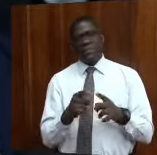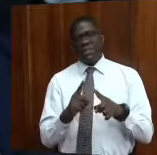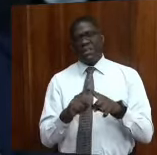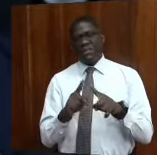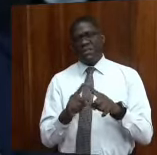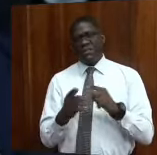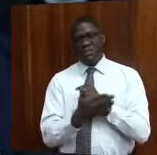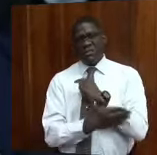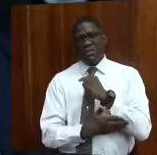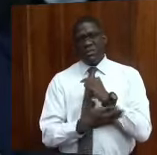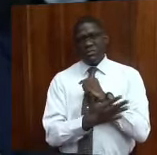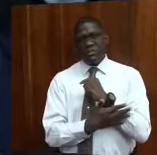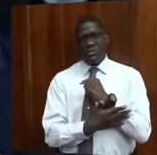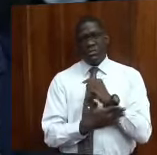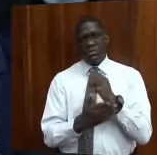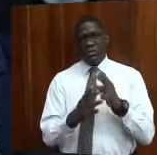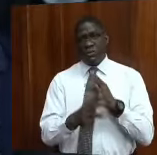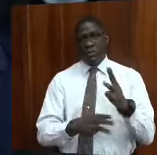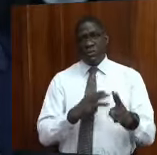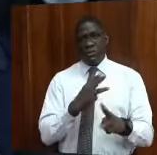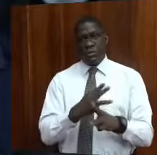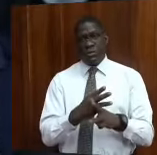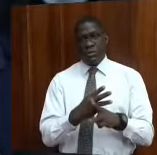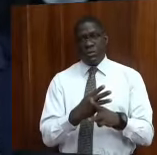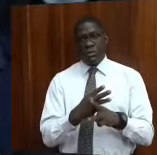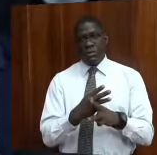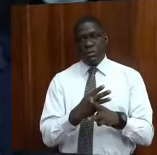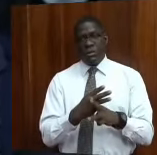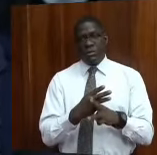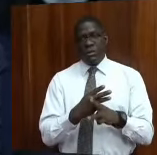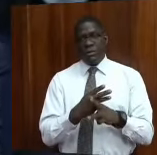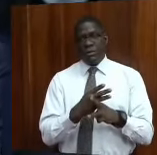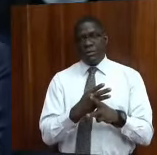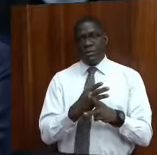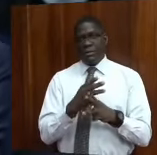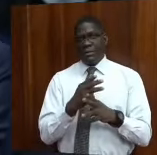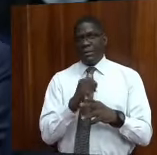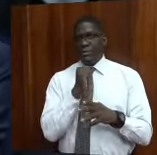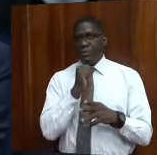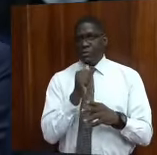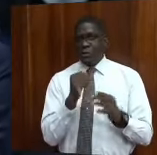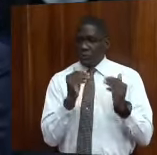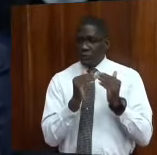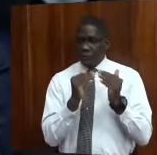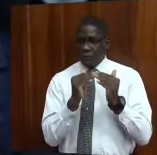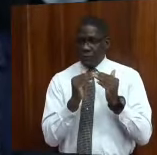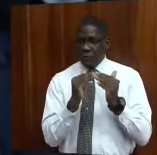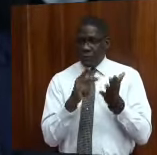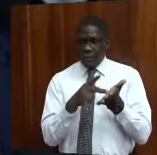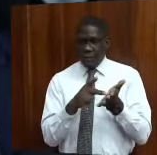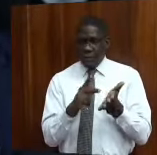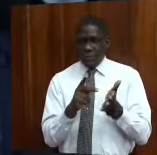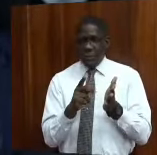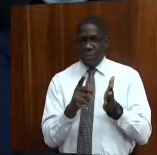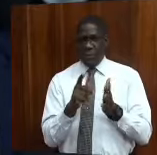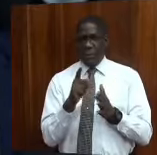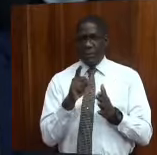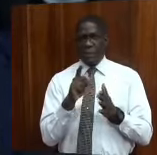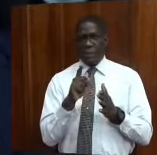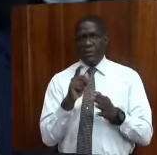year. St. Lucia is presently in good standing in the EU and not on the EU blacklist. Mr. Speaker,